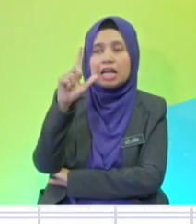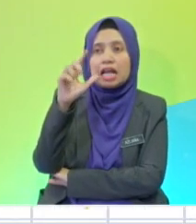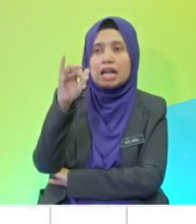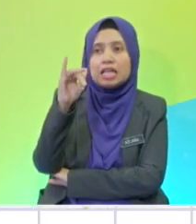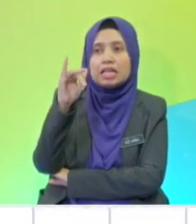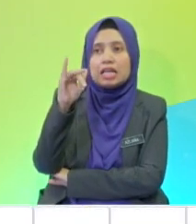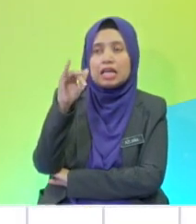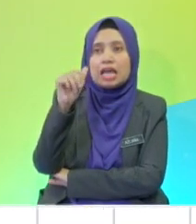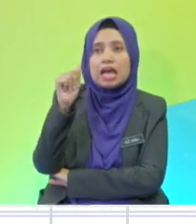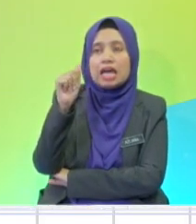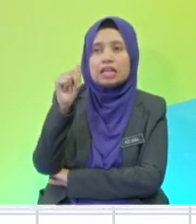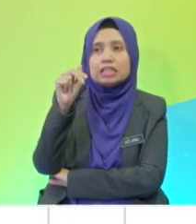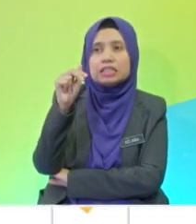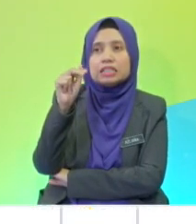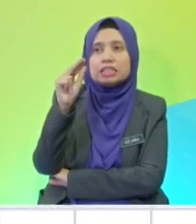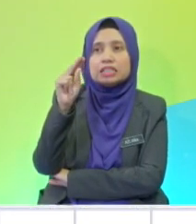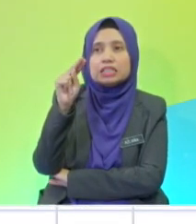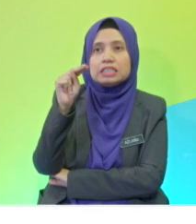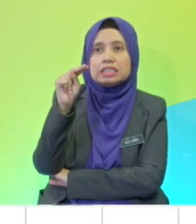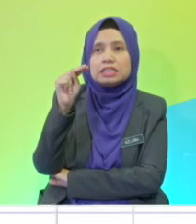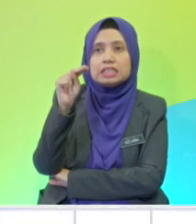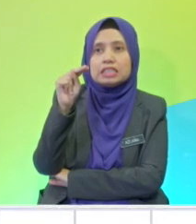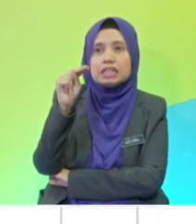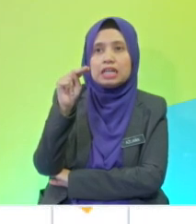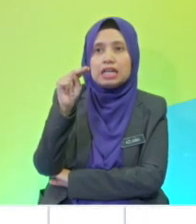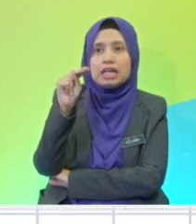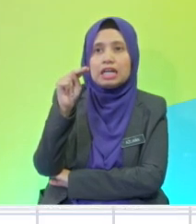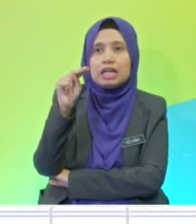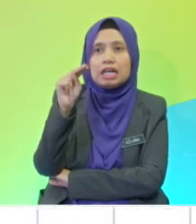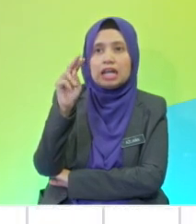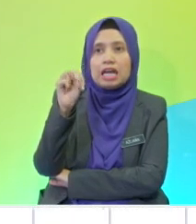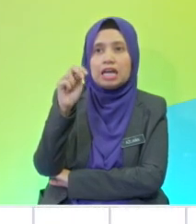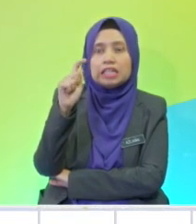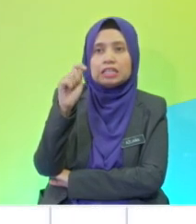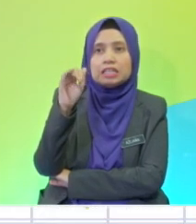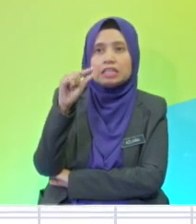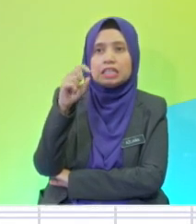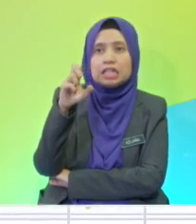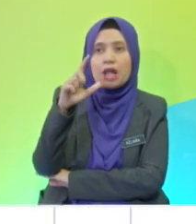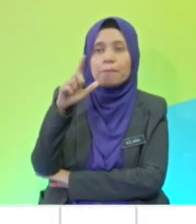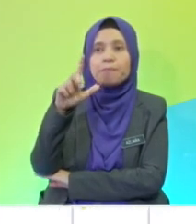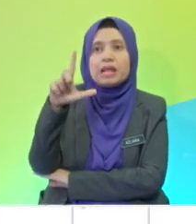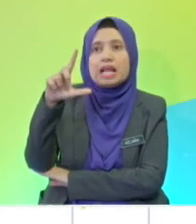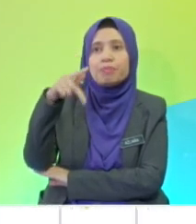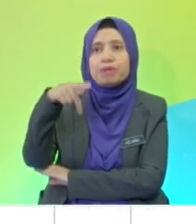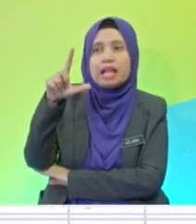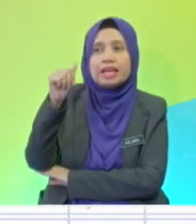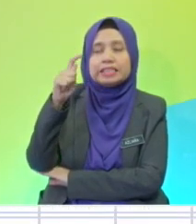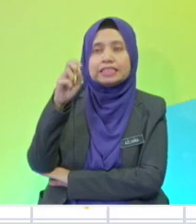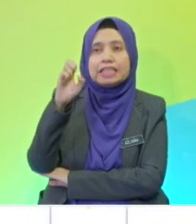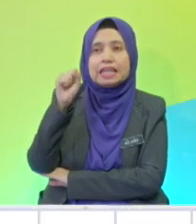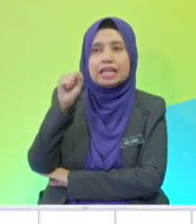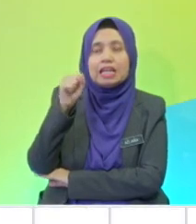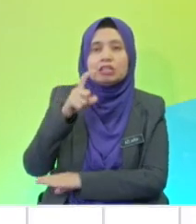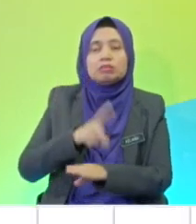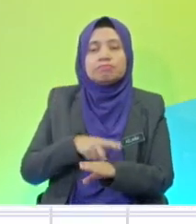from the Royal Albert of London and this is from Luxembourg. I think this person who kept this time capsule must love to travel. Okay,